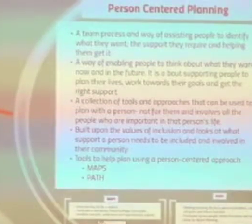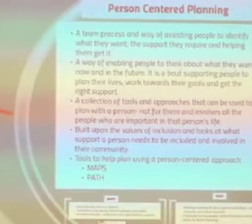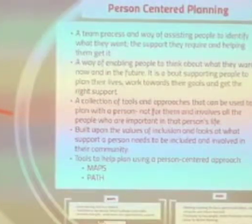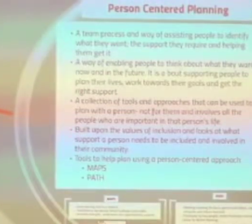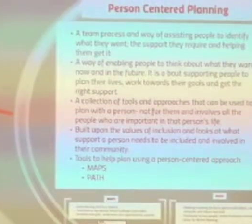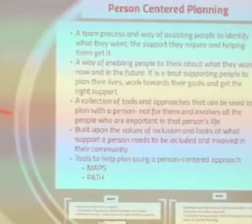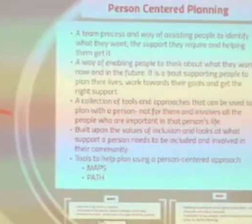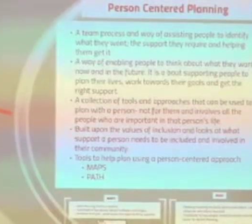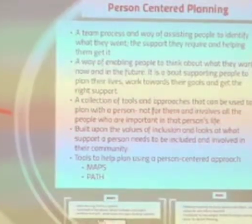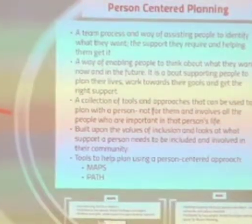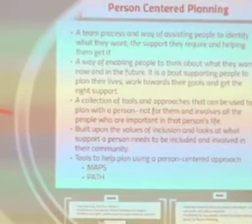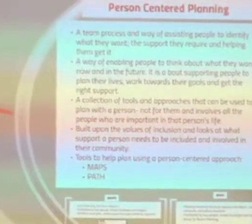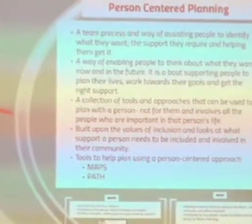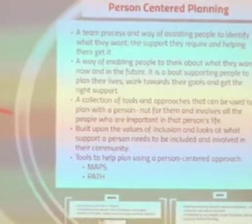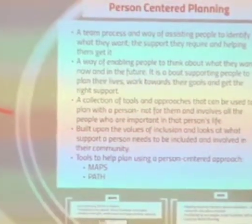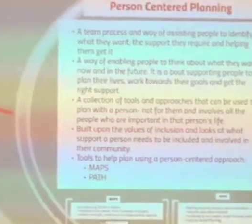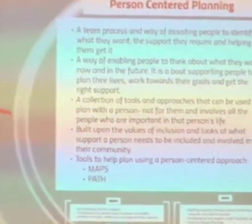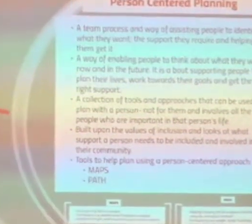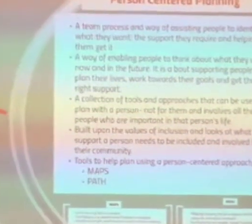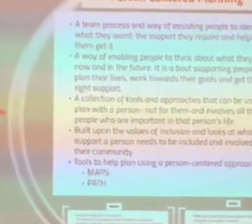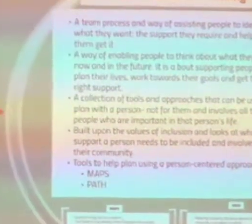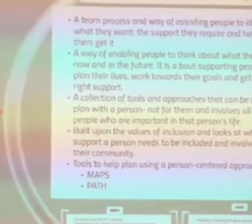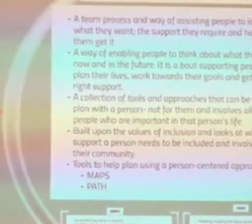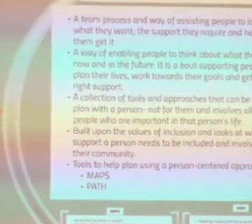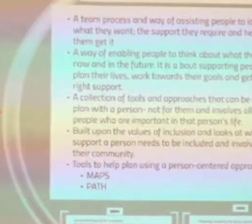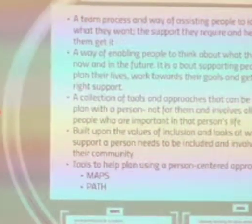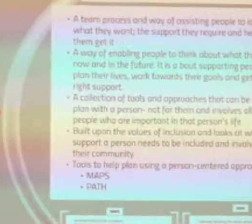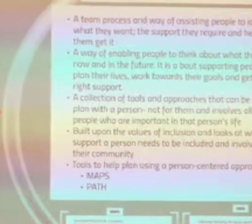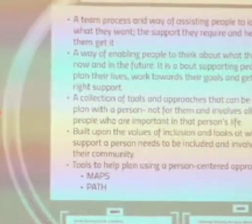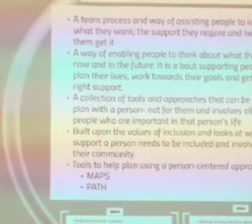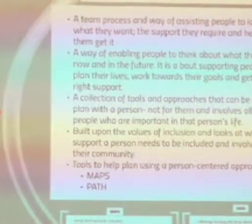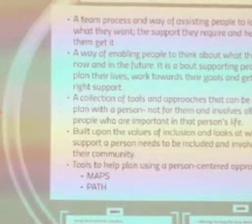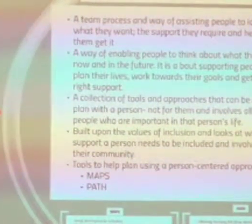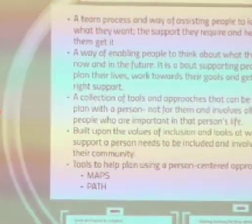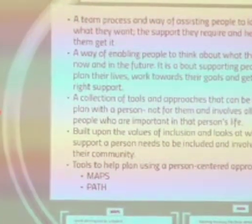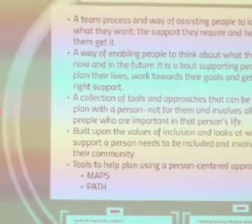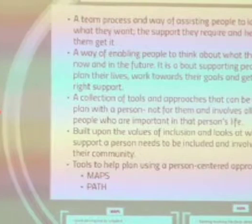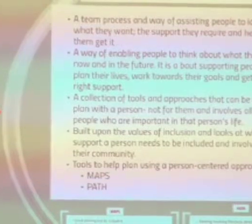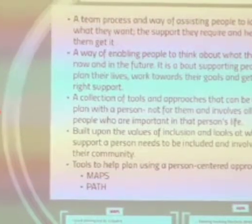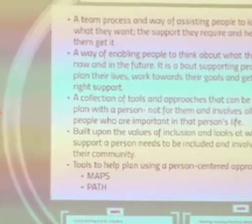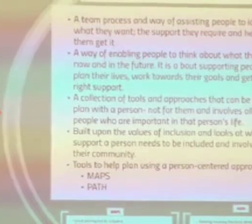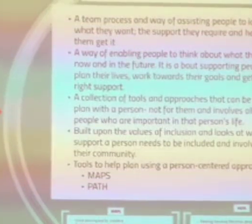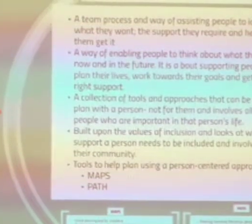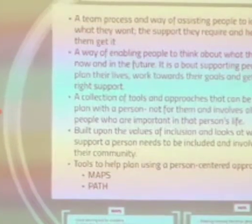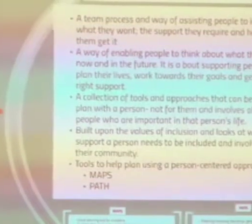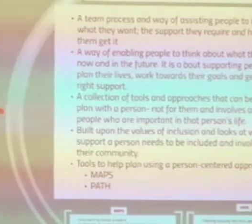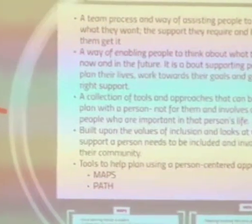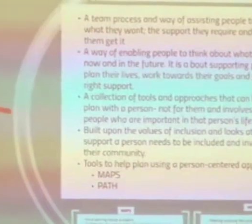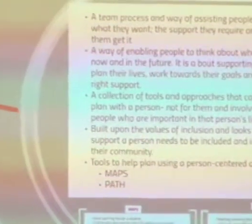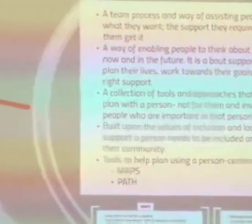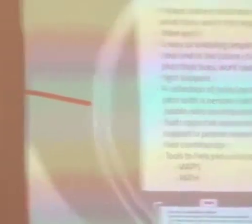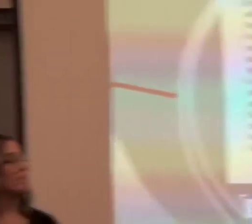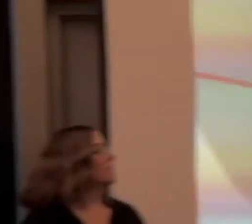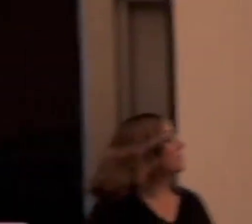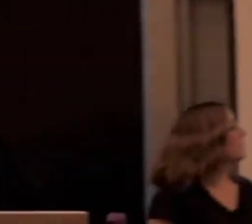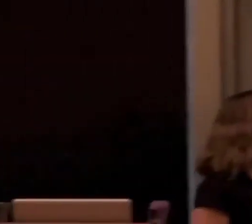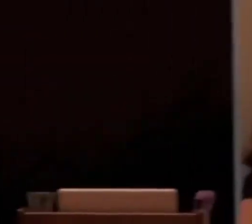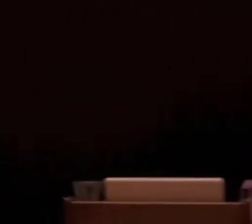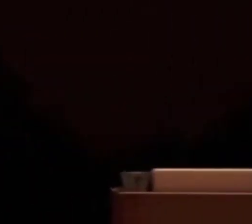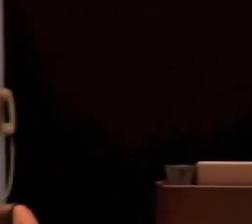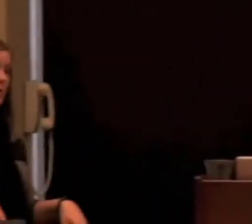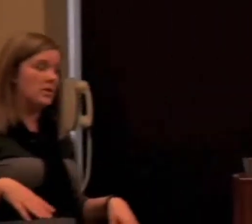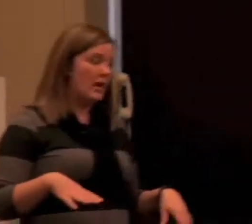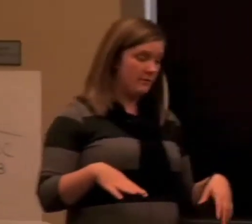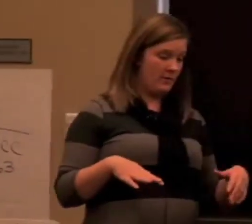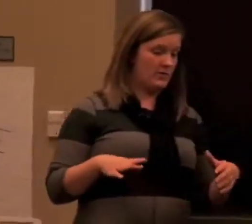different tools that are available to facilitate a person planning meeting. On the grant